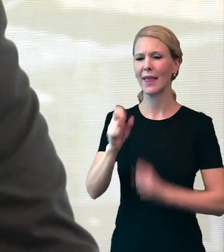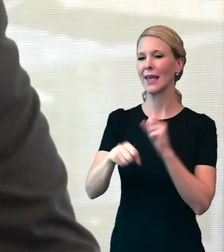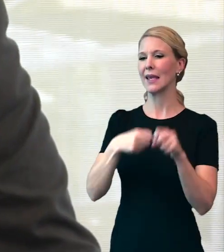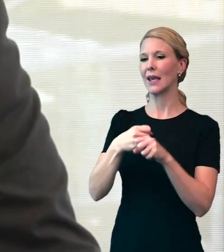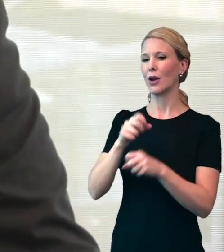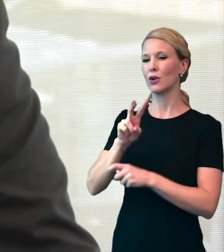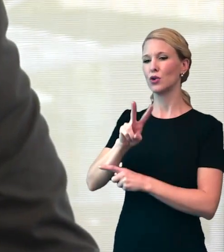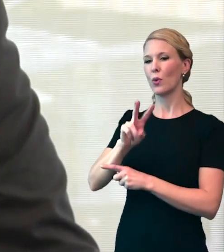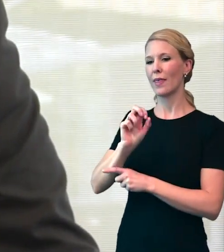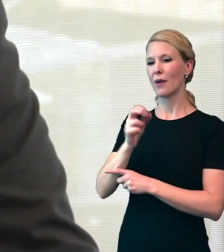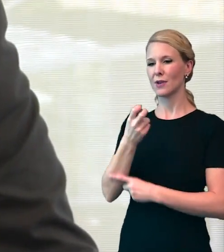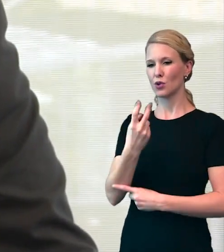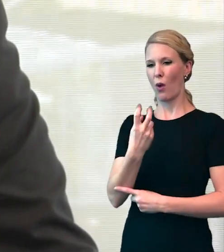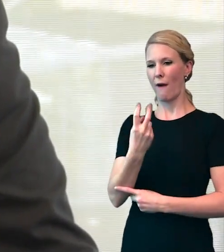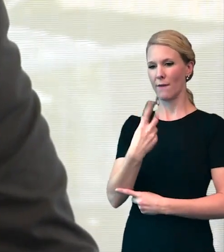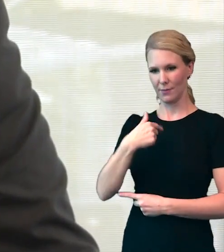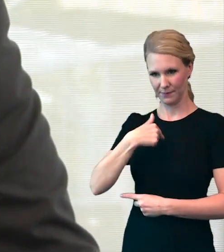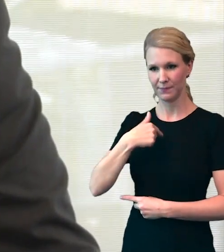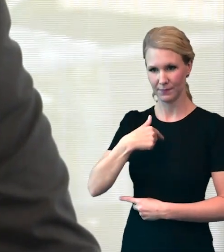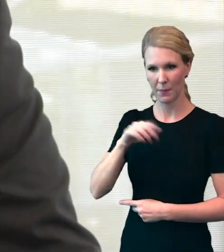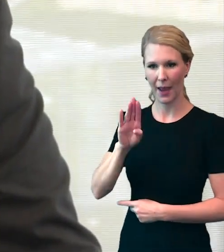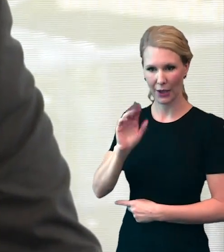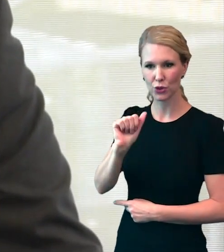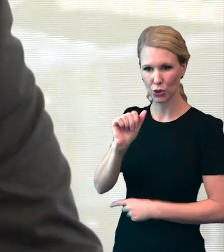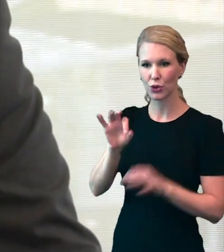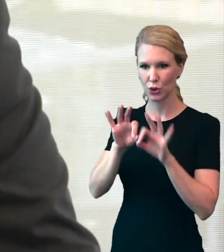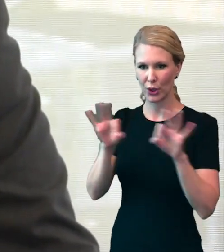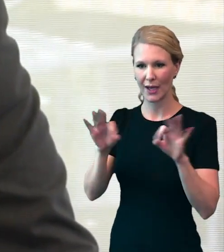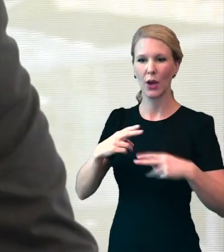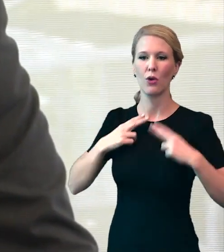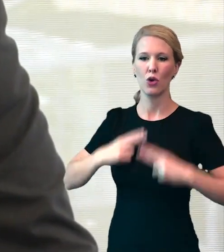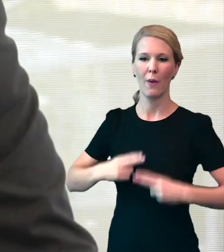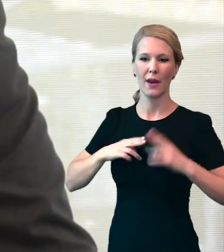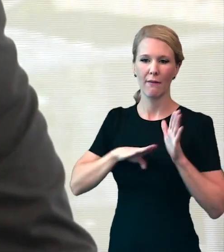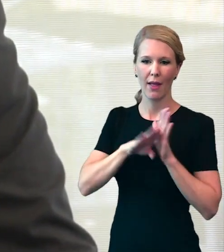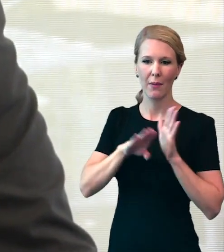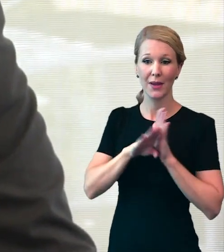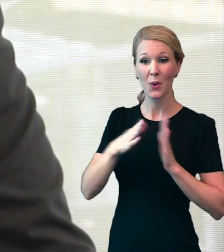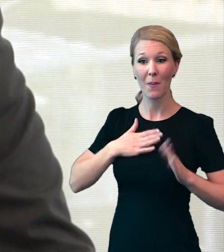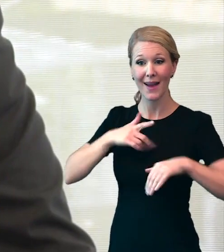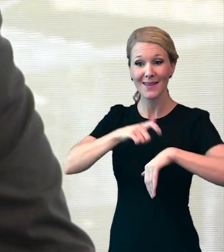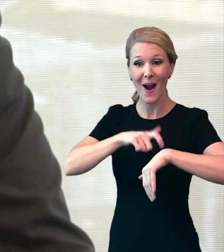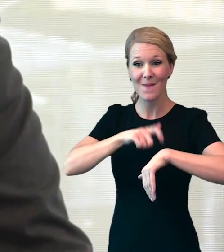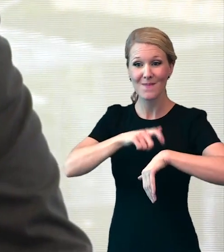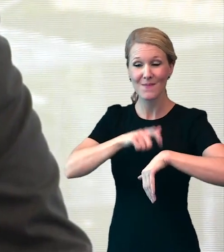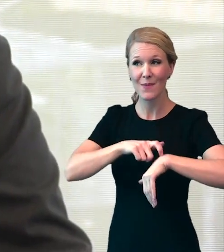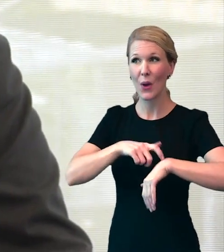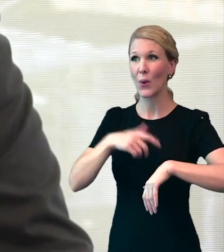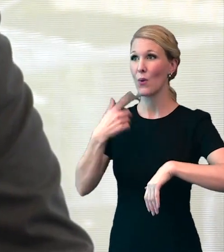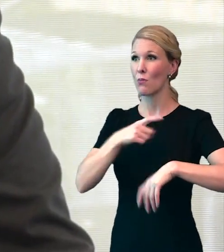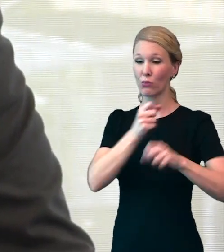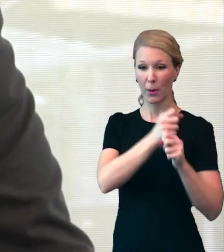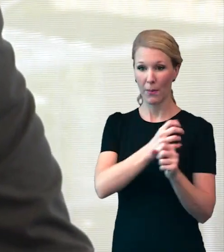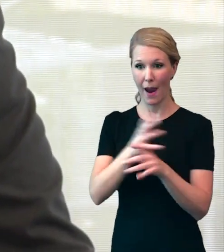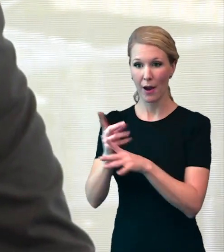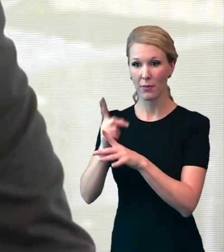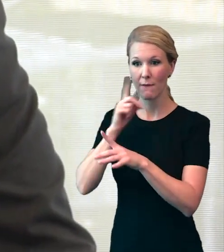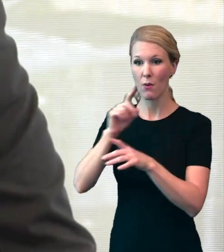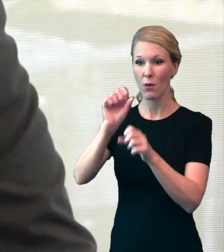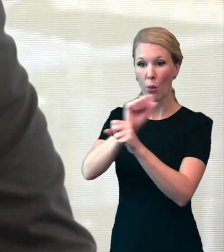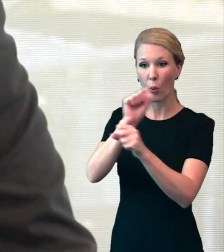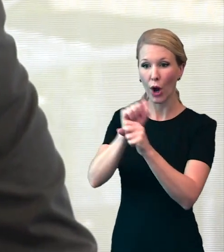2012 with a bachelor's degree in human development. My time at WSU Vancouver not only prepared me to enter the